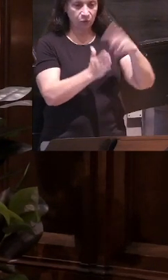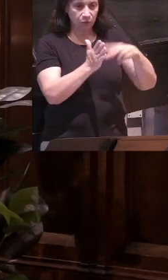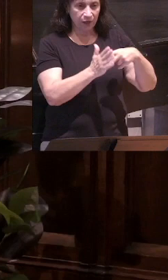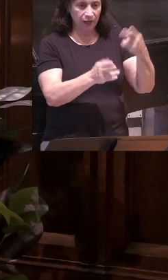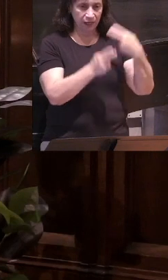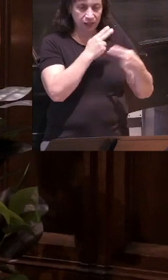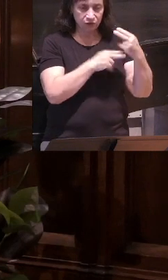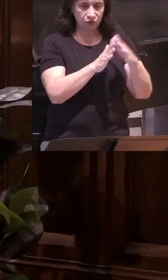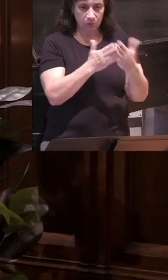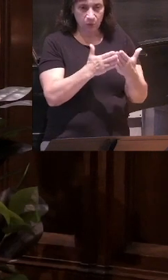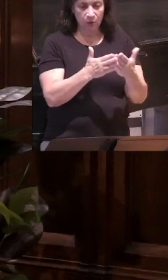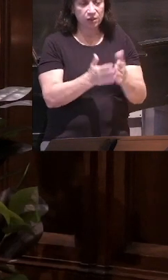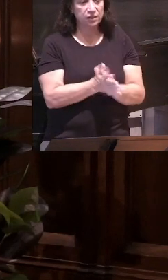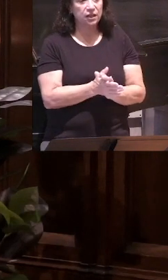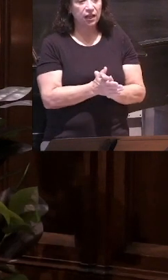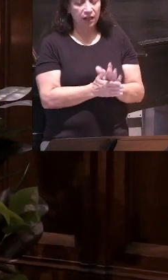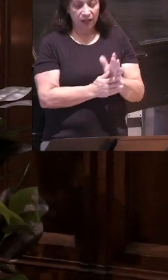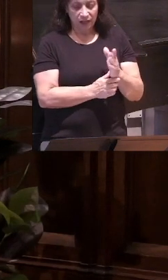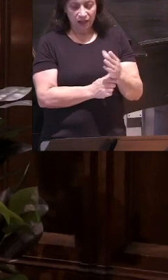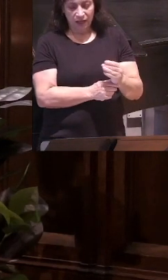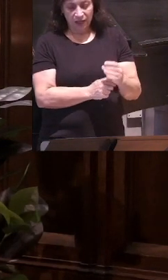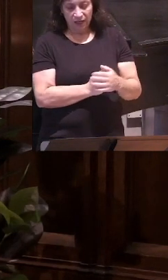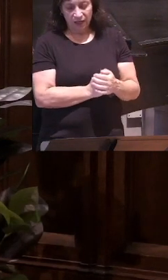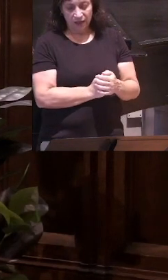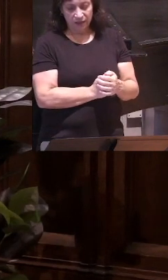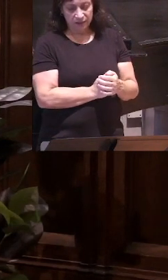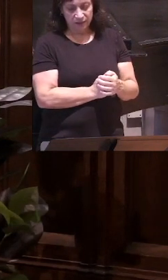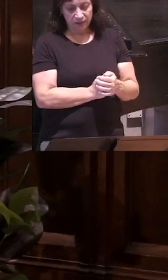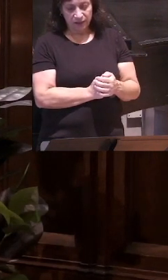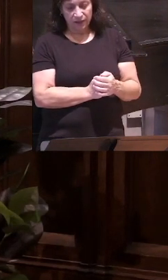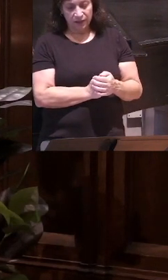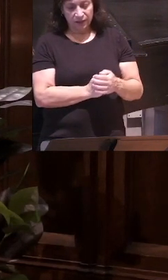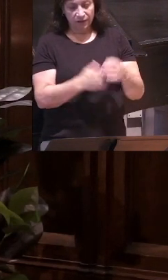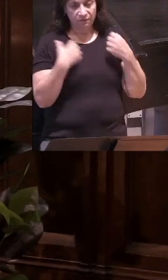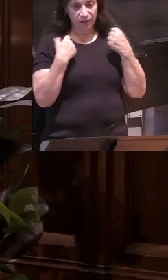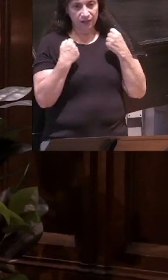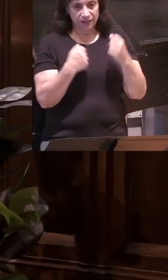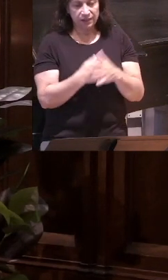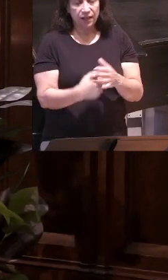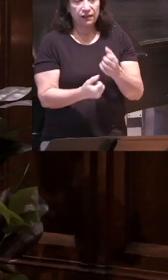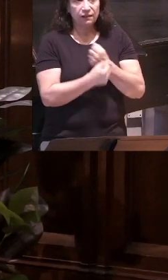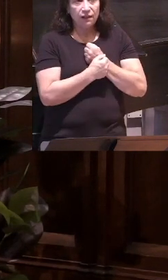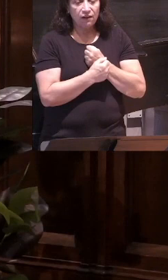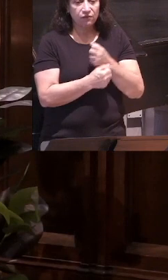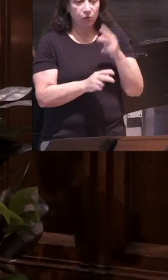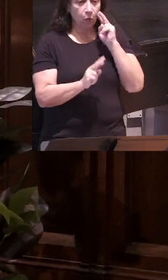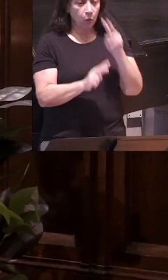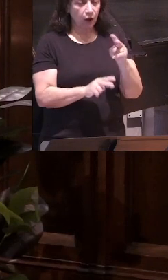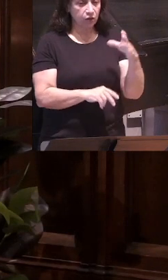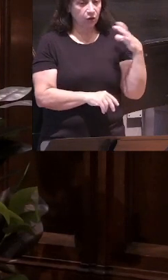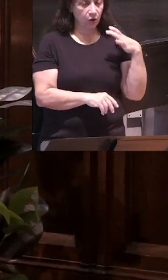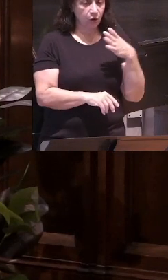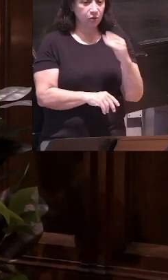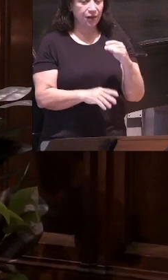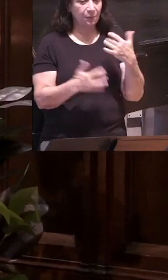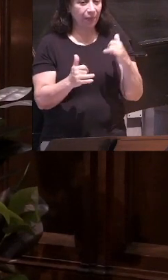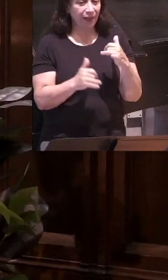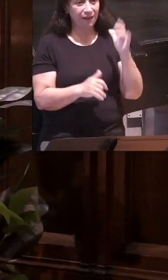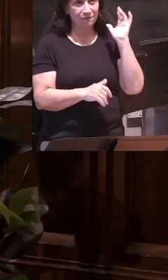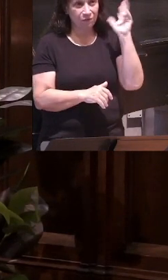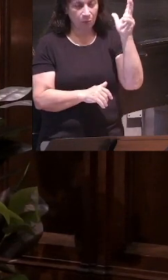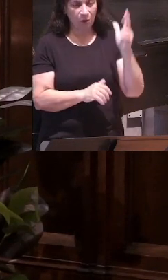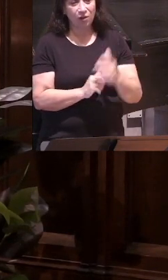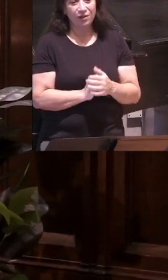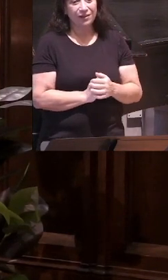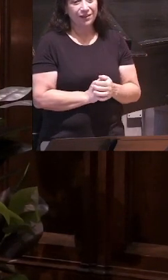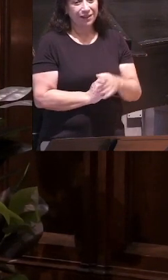books and was a sports buff. He especially loved to watch, coach, and play football,